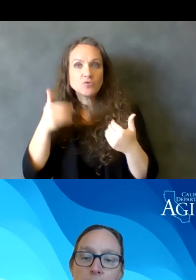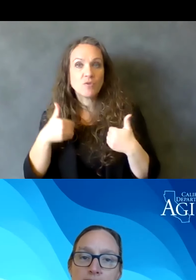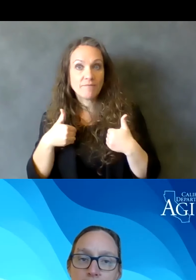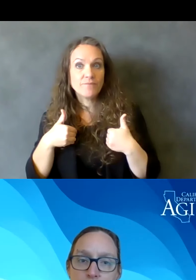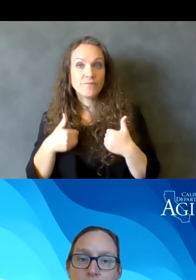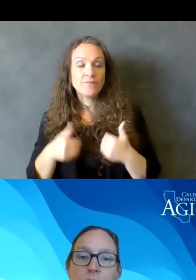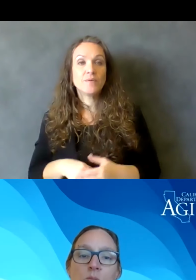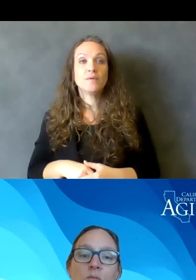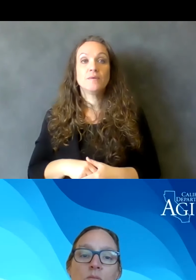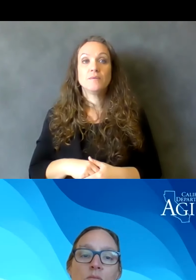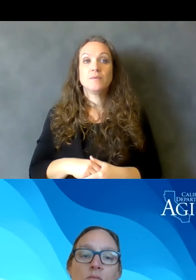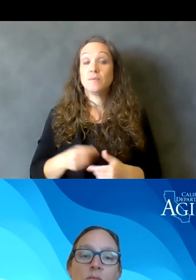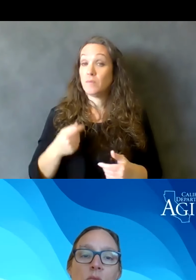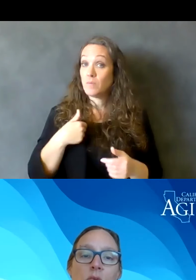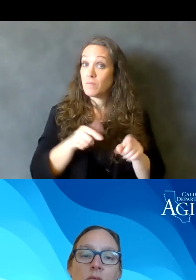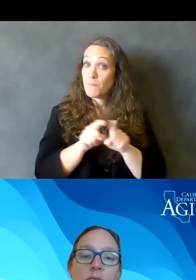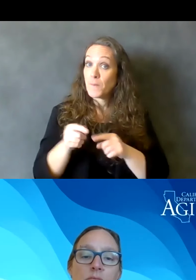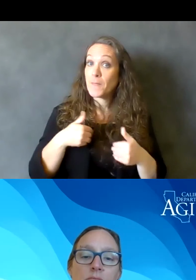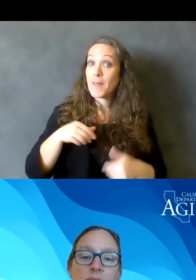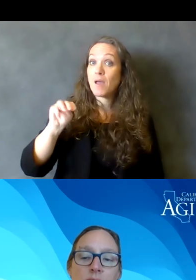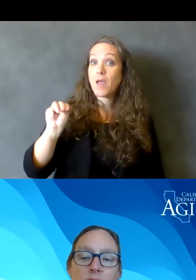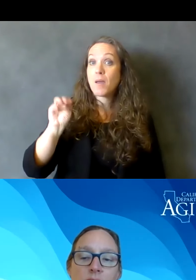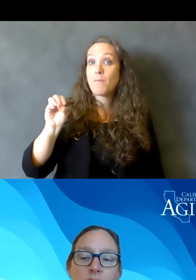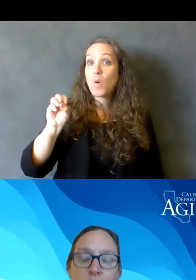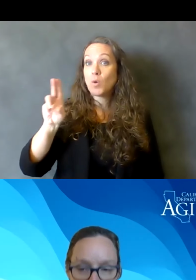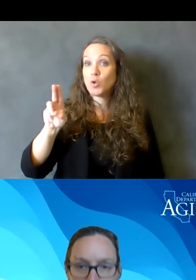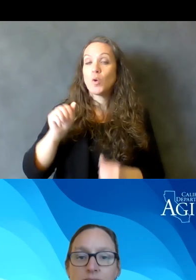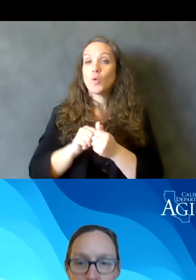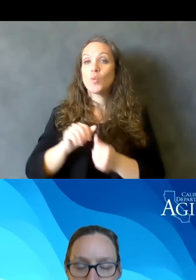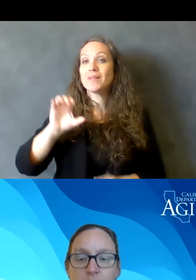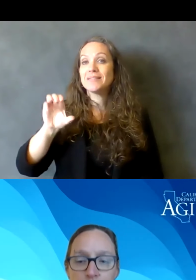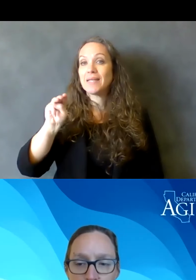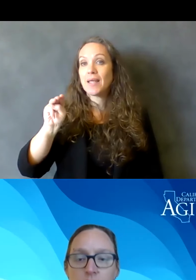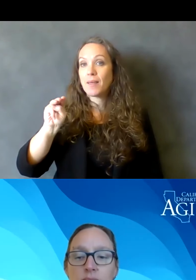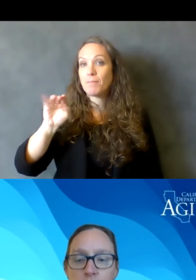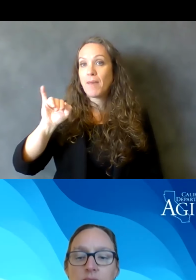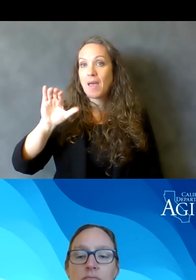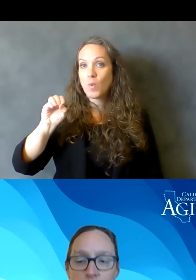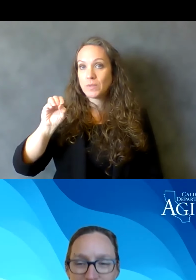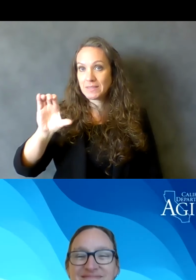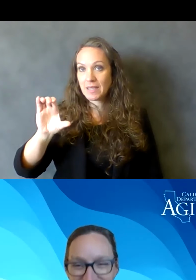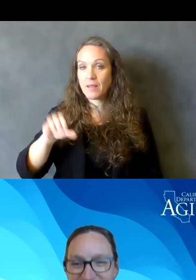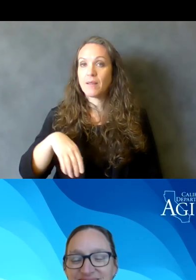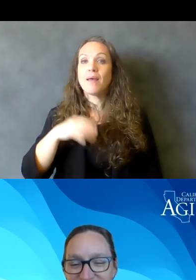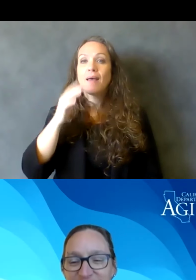a MOU with the CIMC, the California Indian Manpower